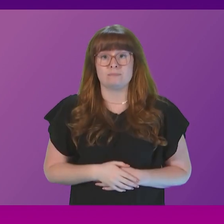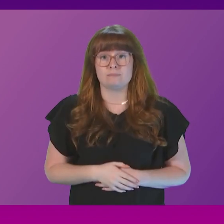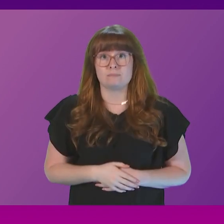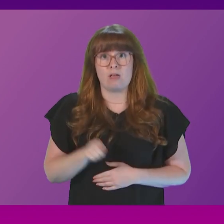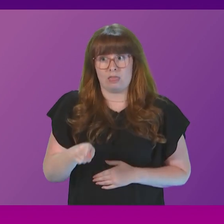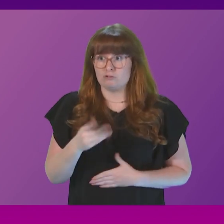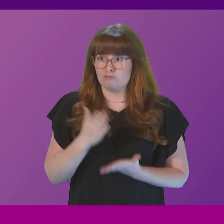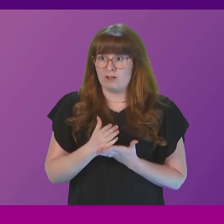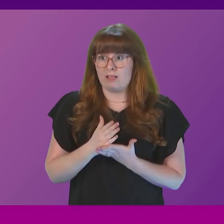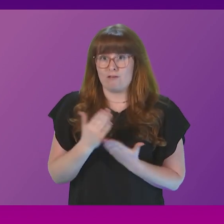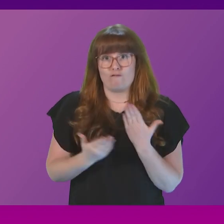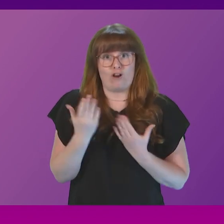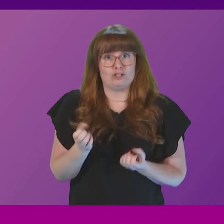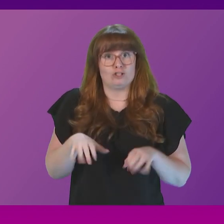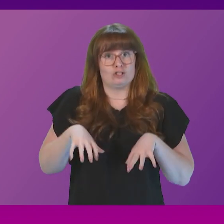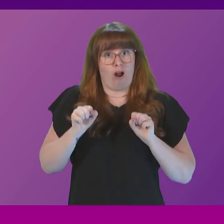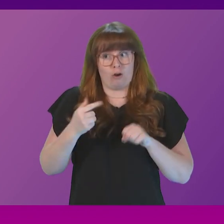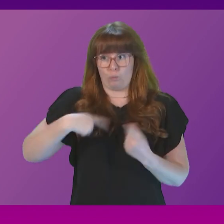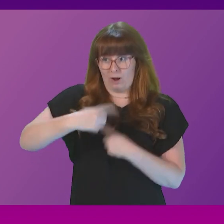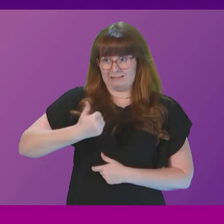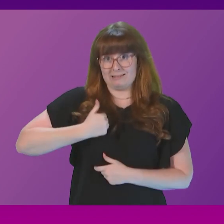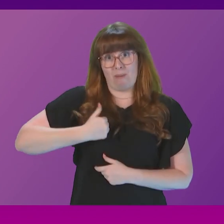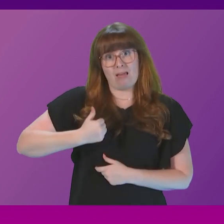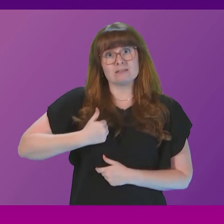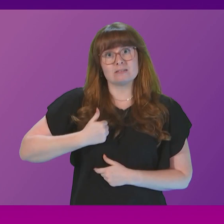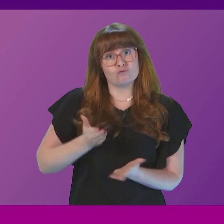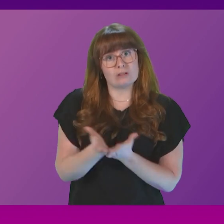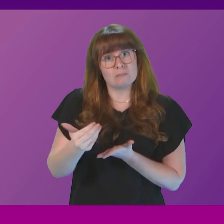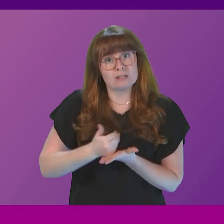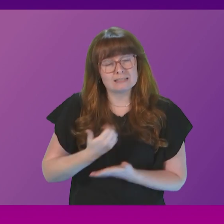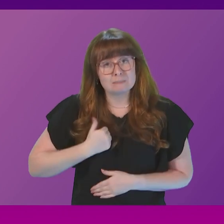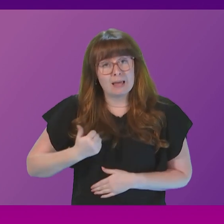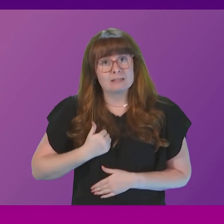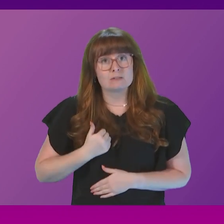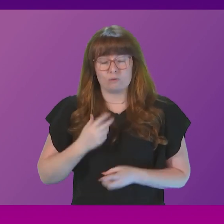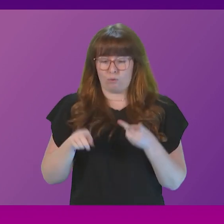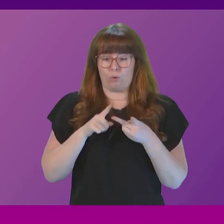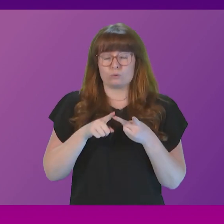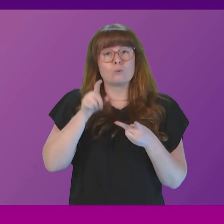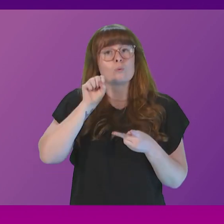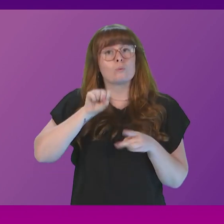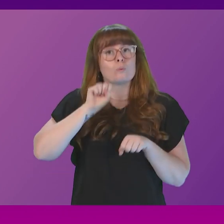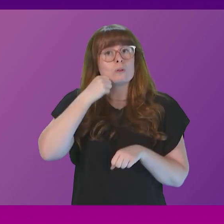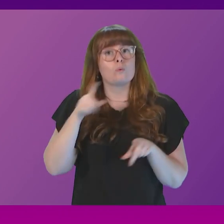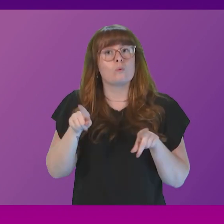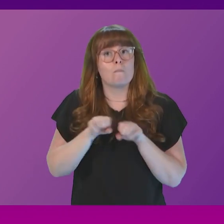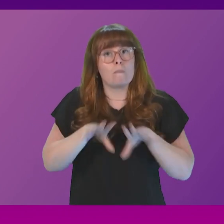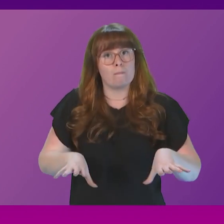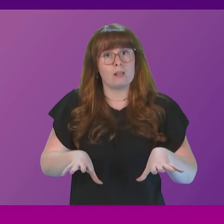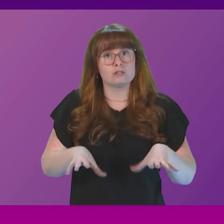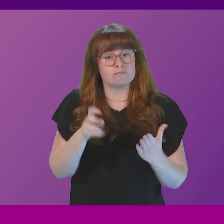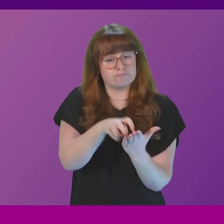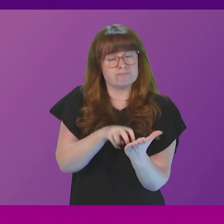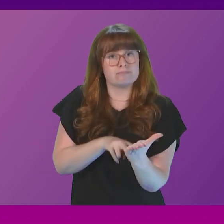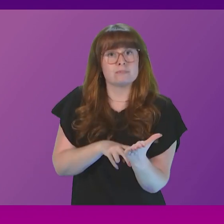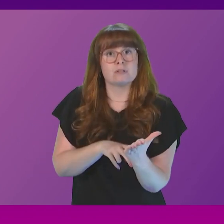of fresh start to transparency that we would expect? And secondly, will you publish the findings of Barry